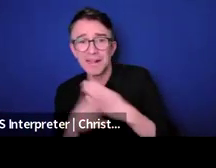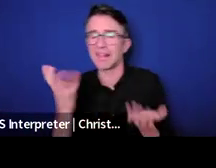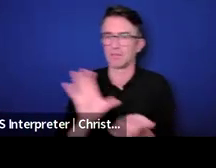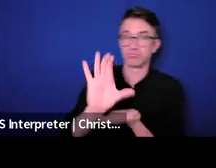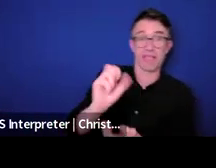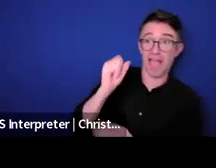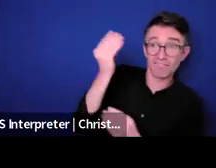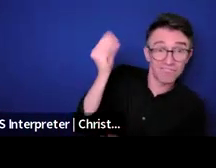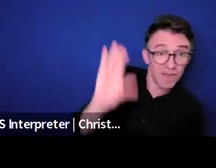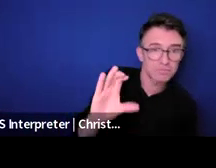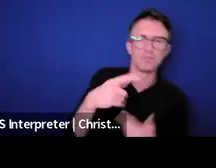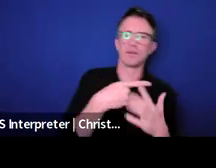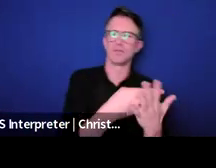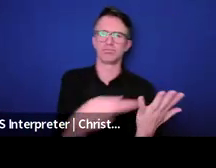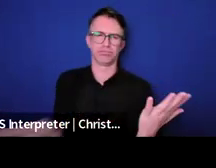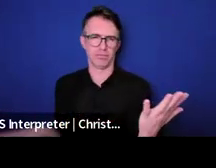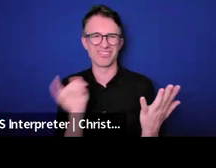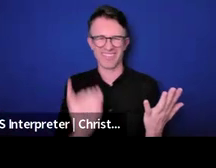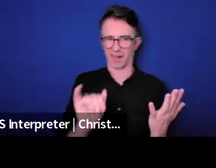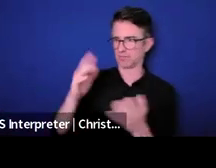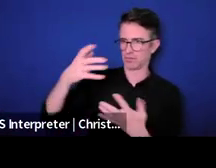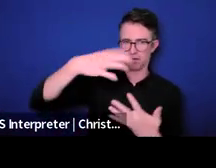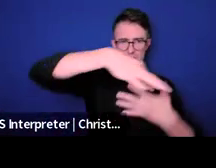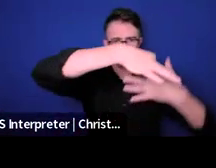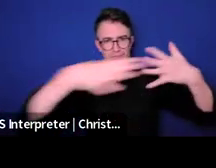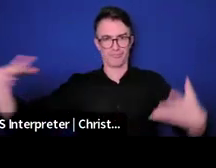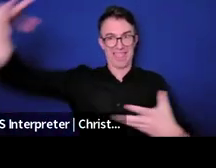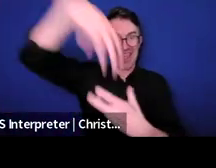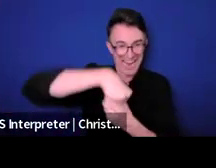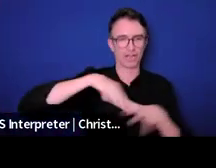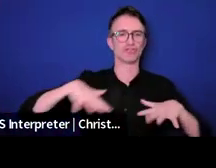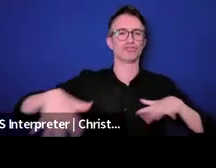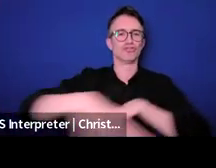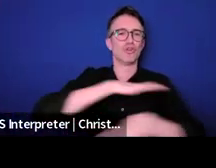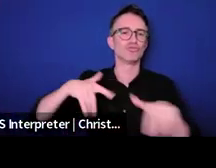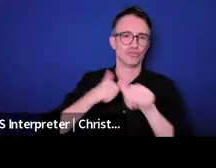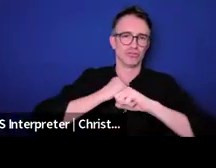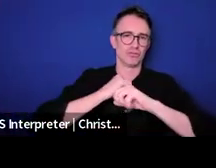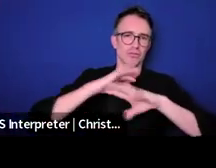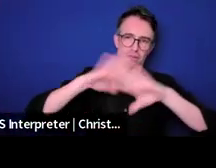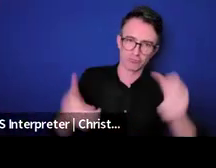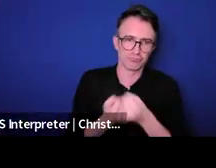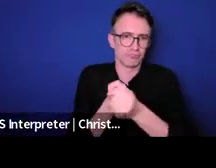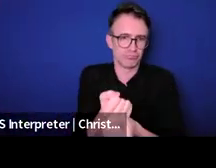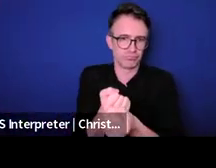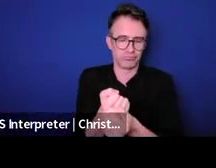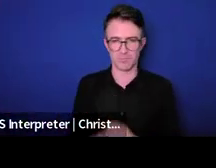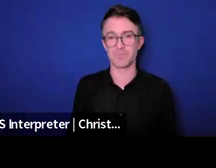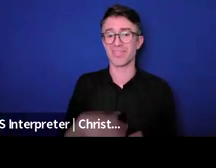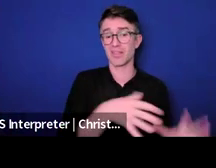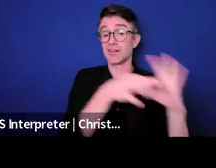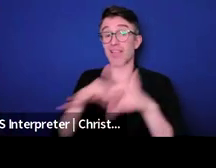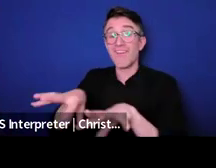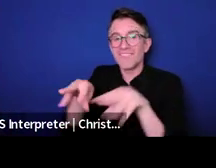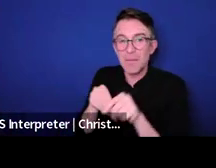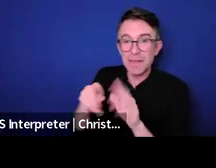to in a second, and access to different types of care facilities that households might need for those those